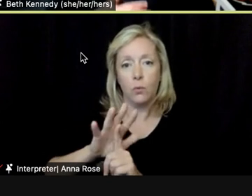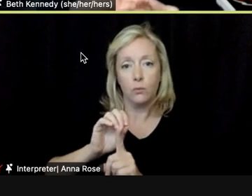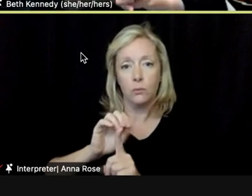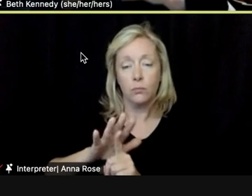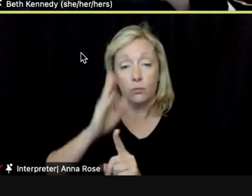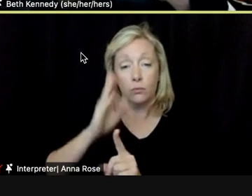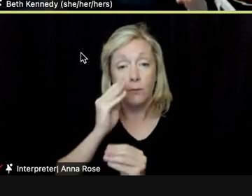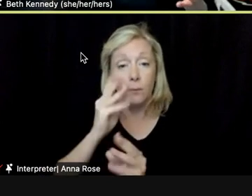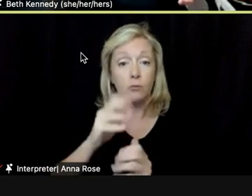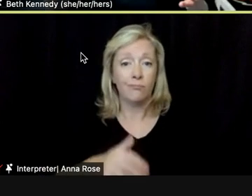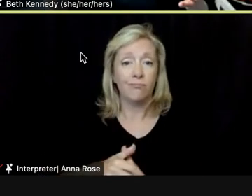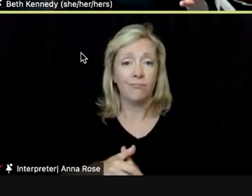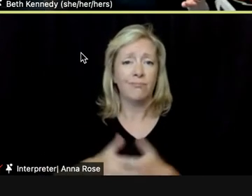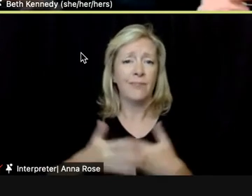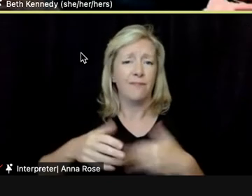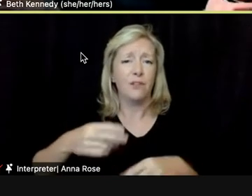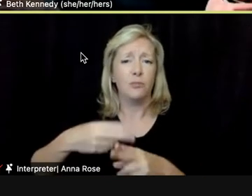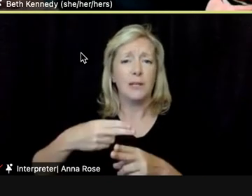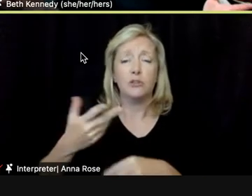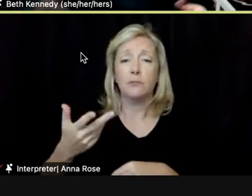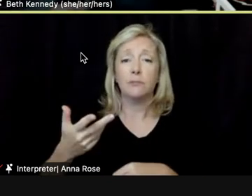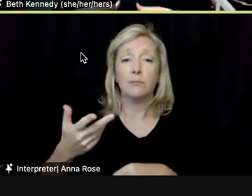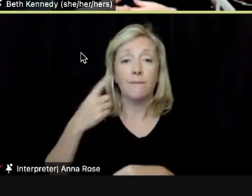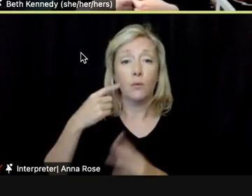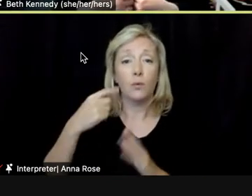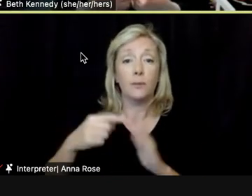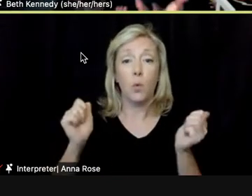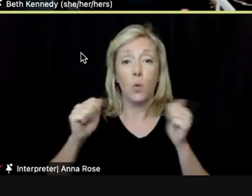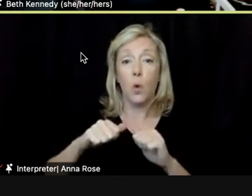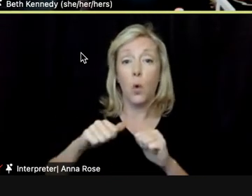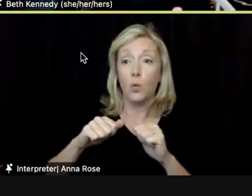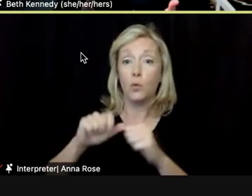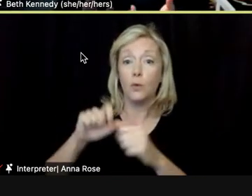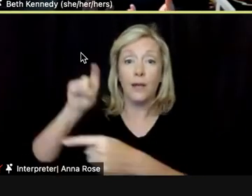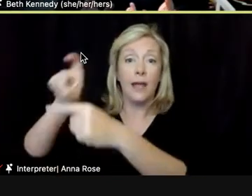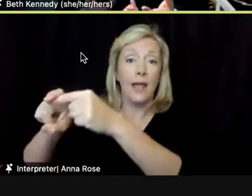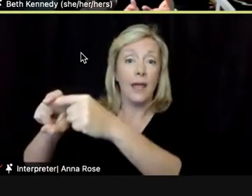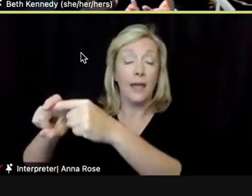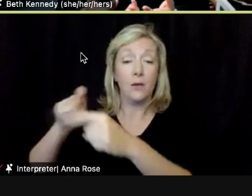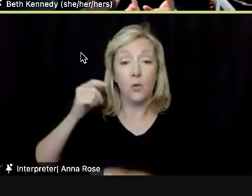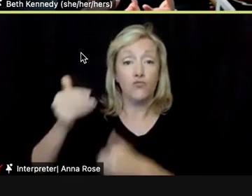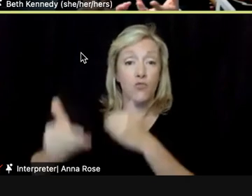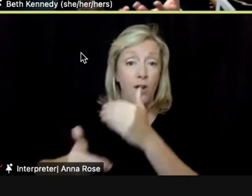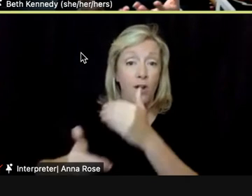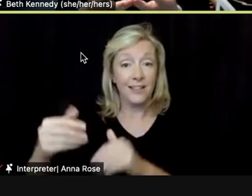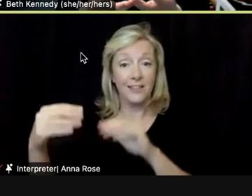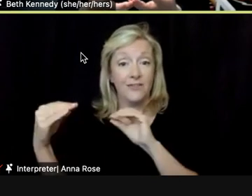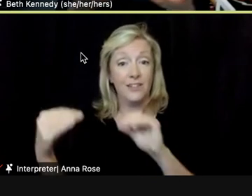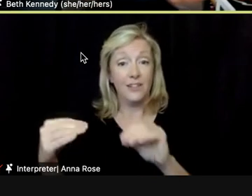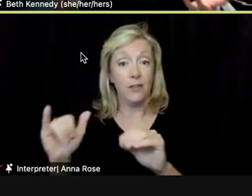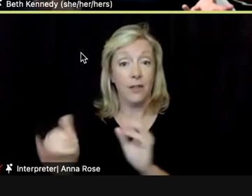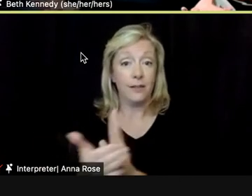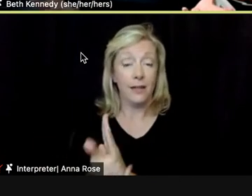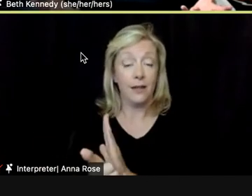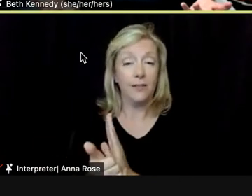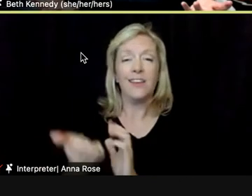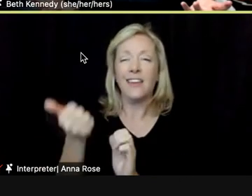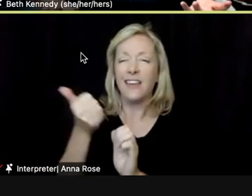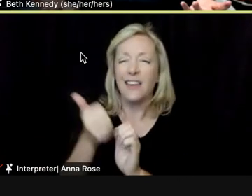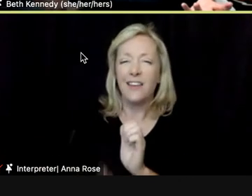with the hanging up the coat. Everything can just be a